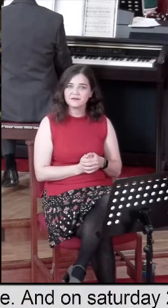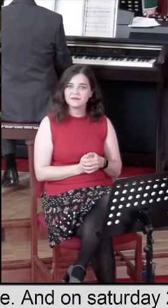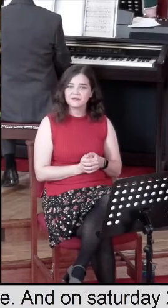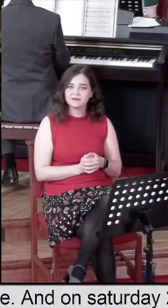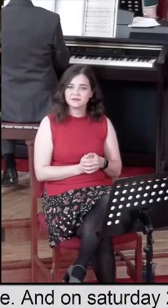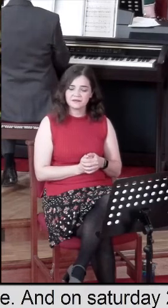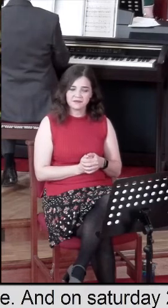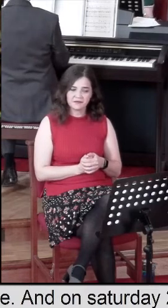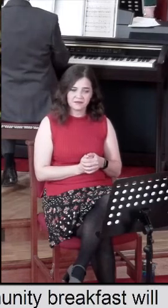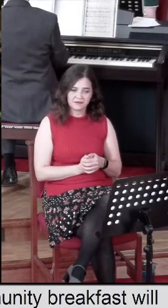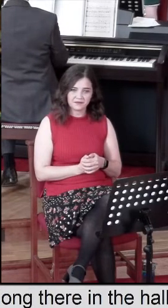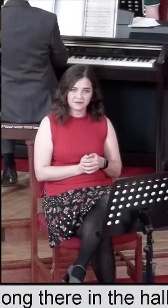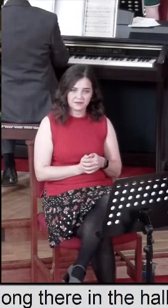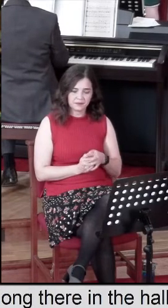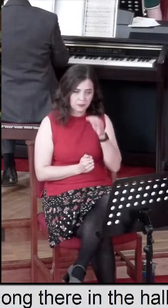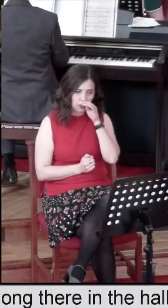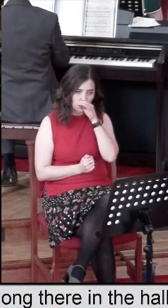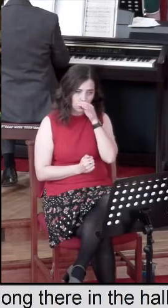sheet.